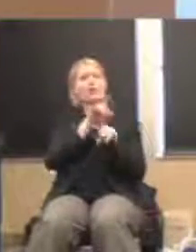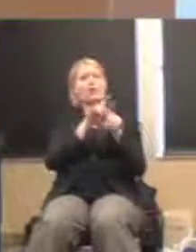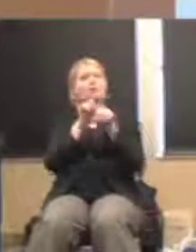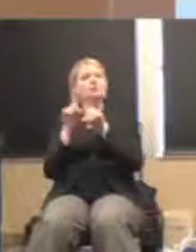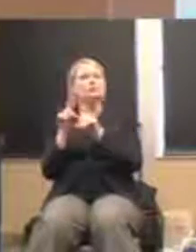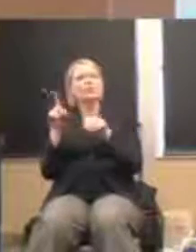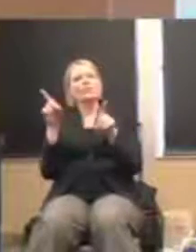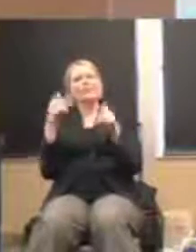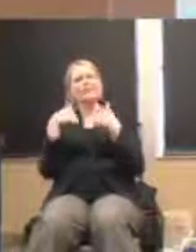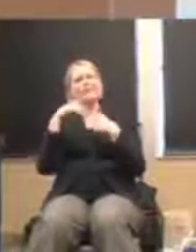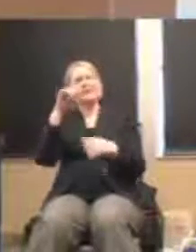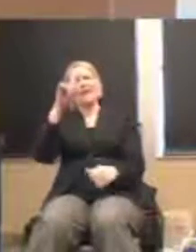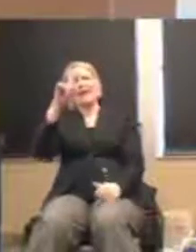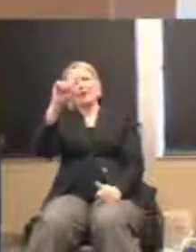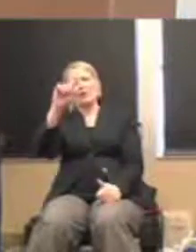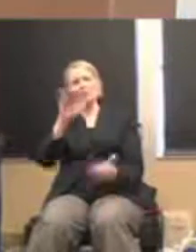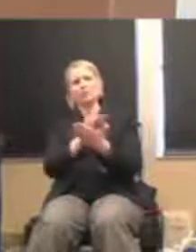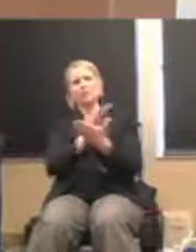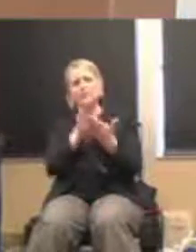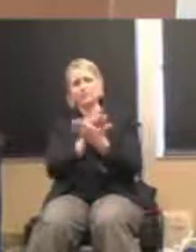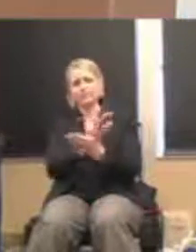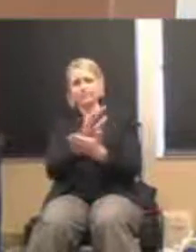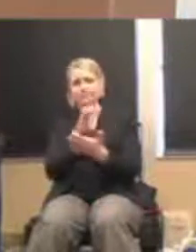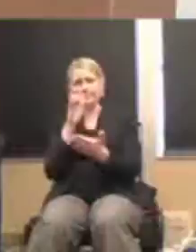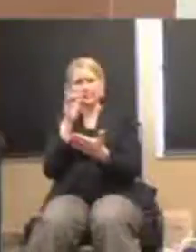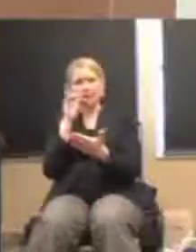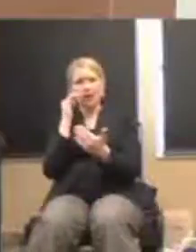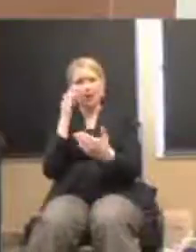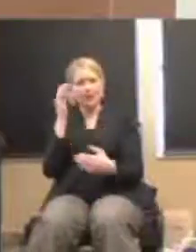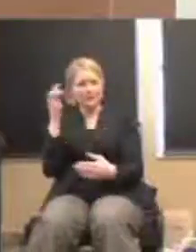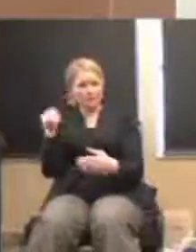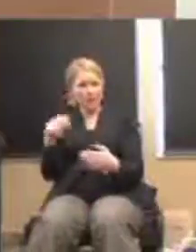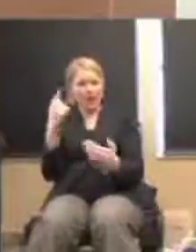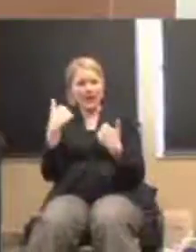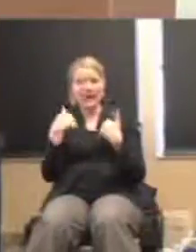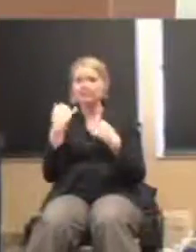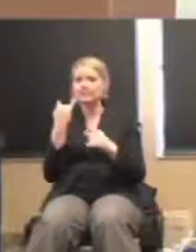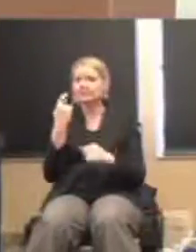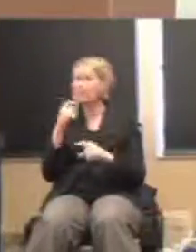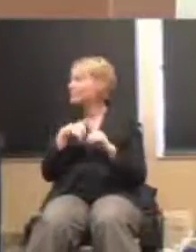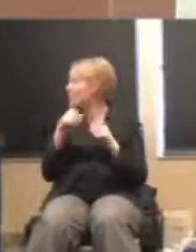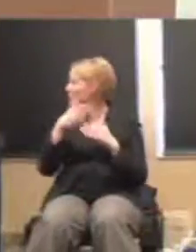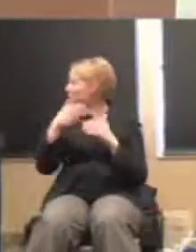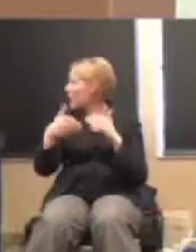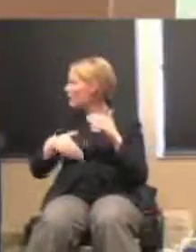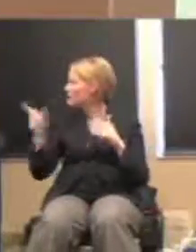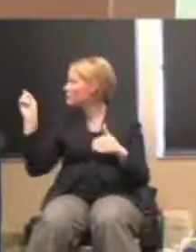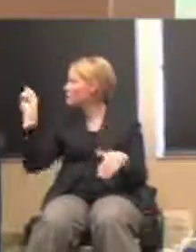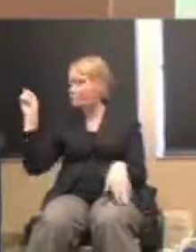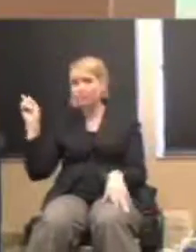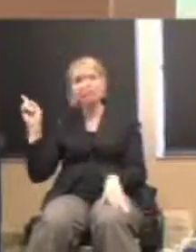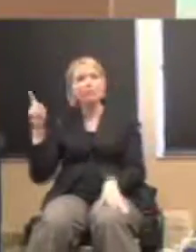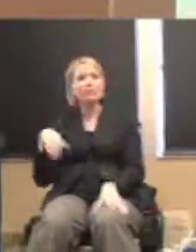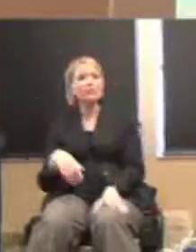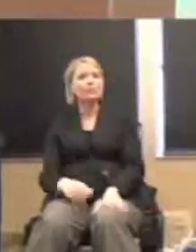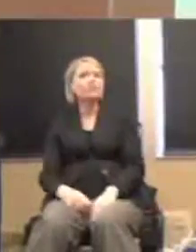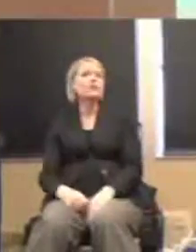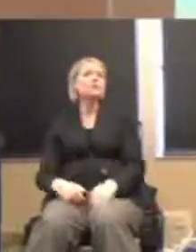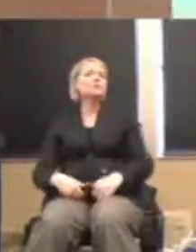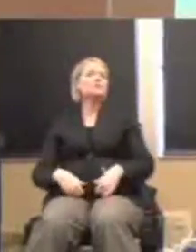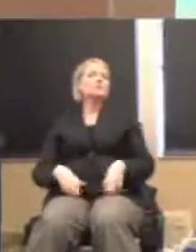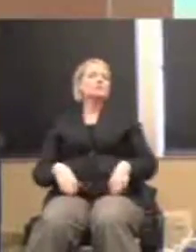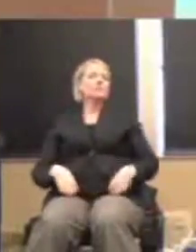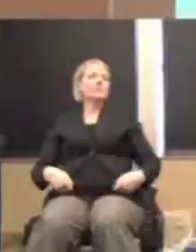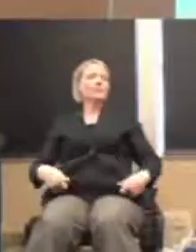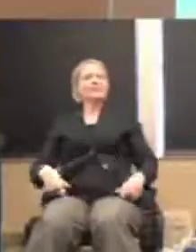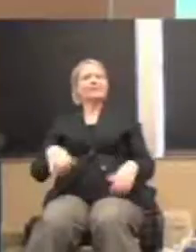data sheets. I don't know if this one does. But usually at the end, there might be data sheets or examples of how you can